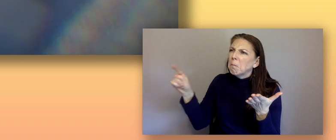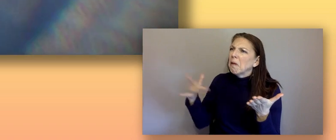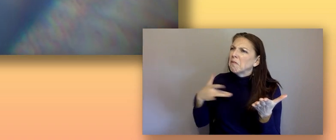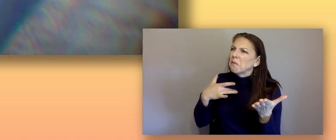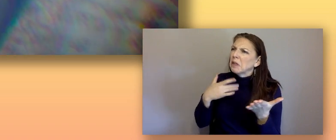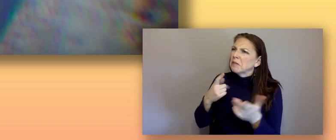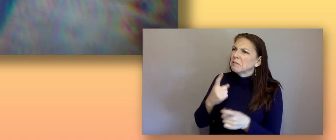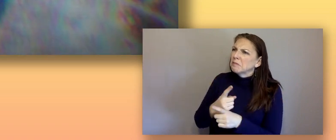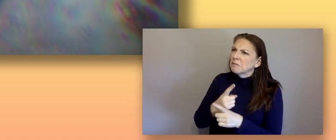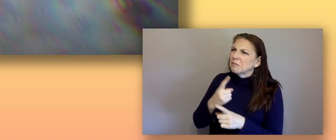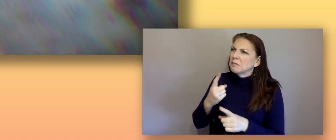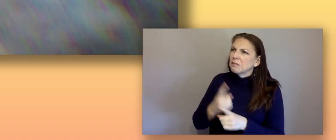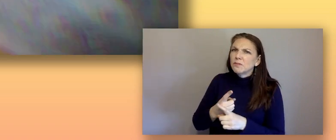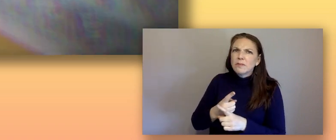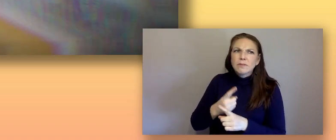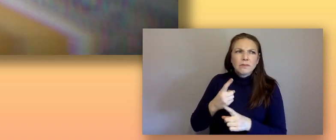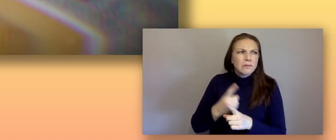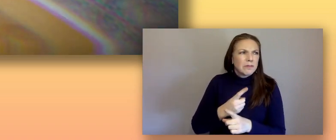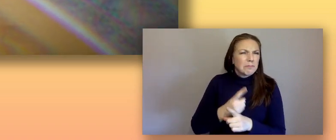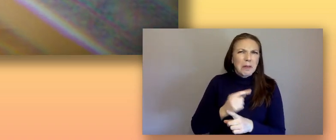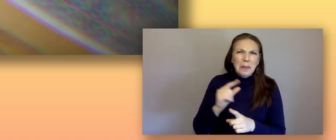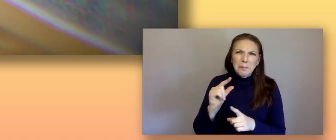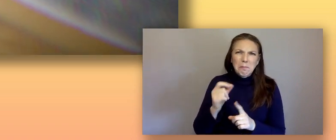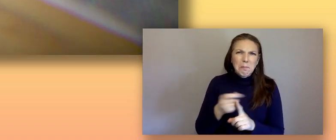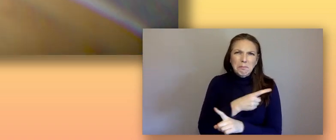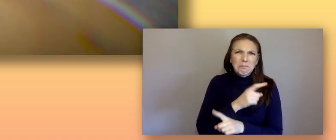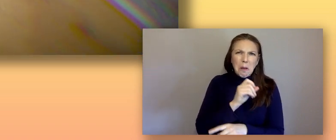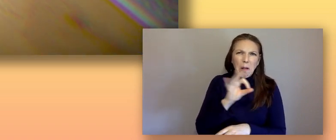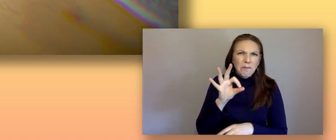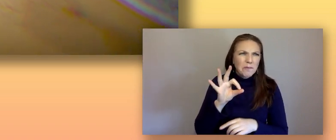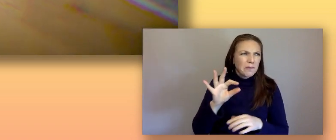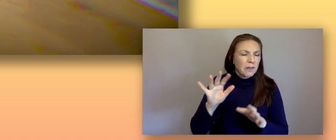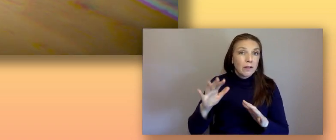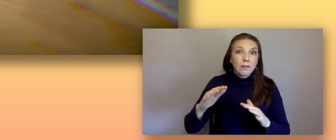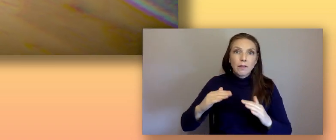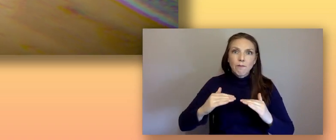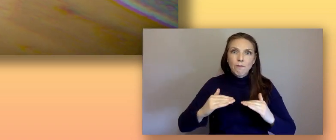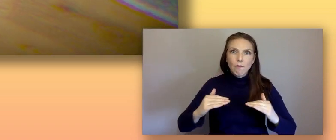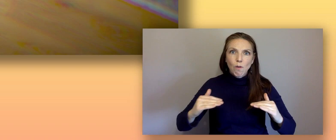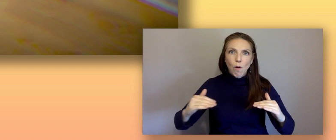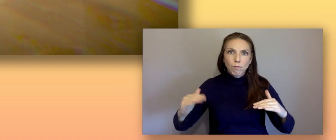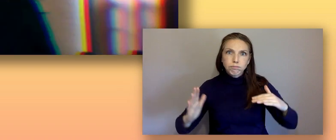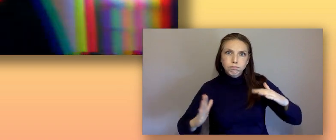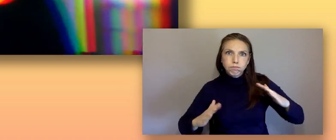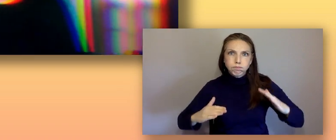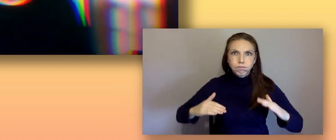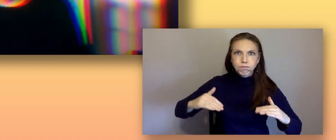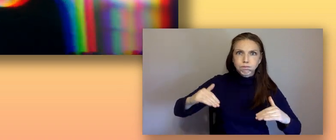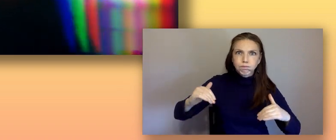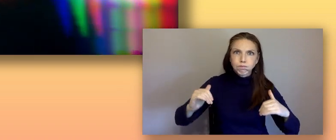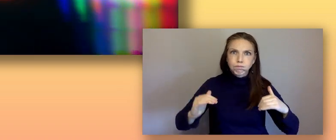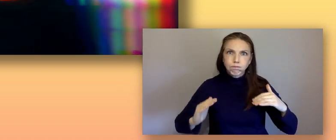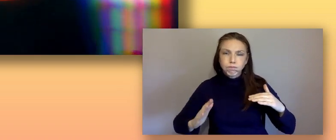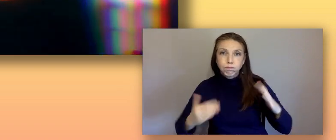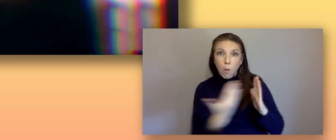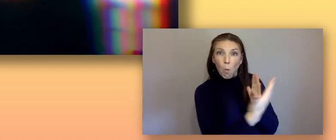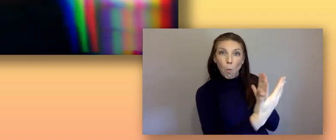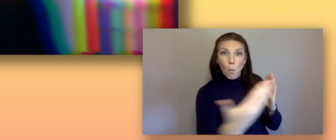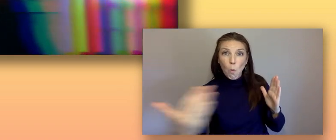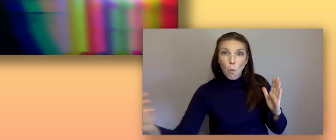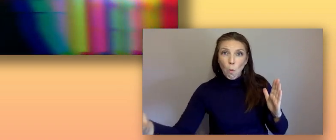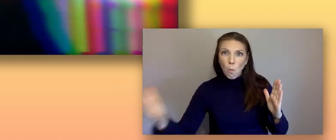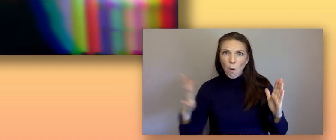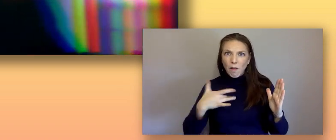everything's a little bit off. I swear. The floor is made of water, and the walls are